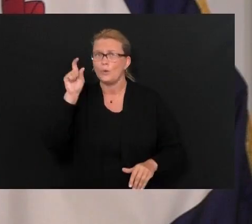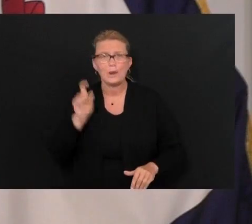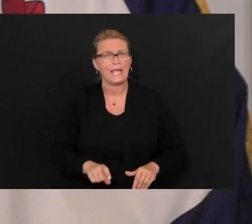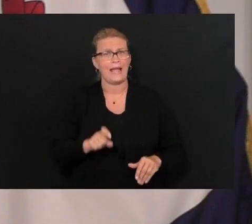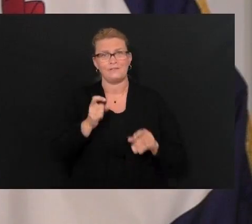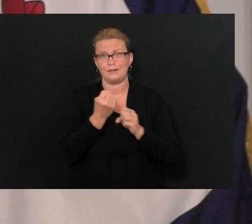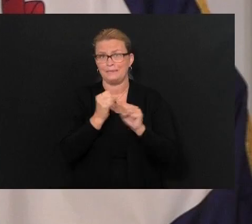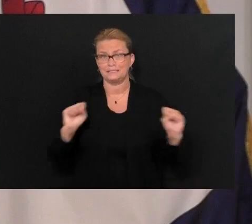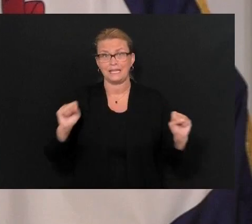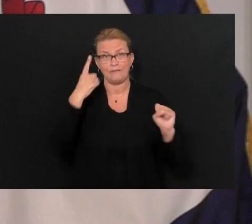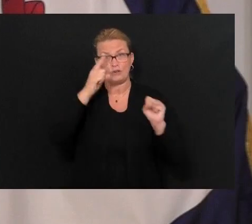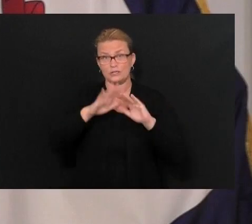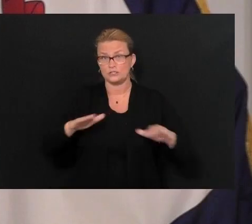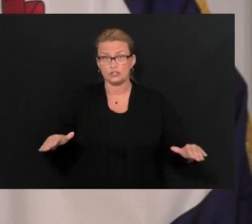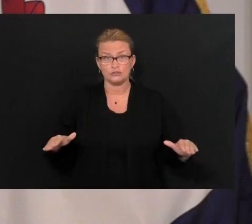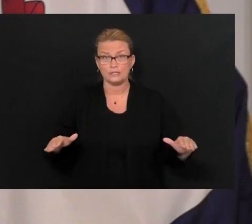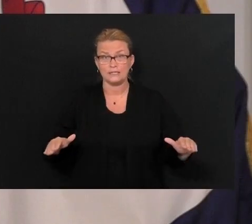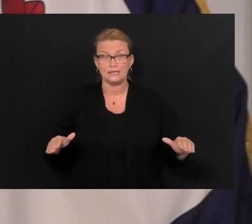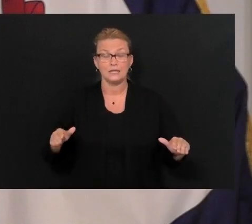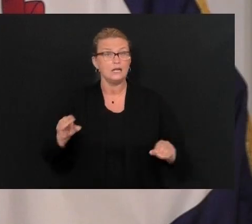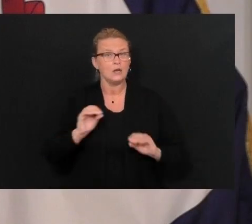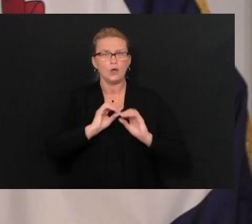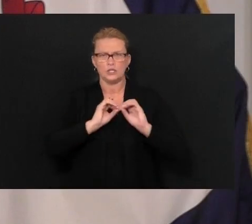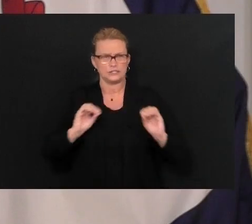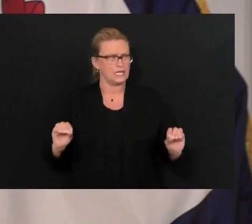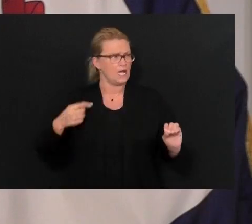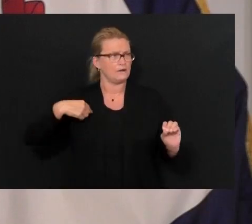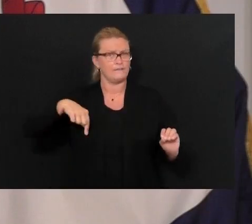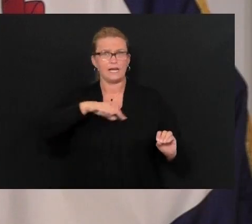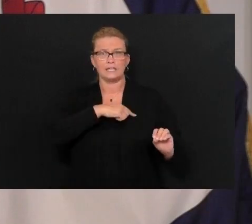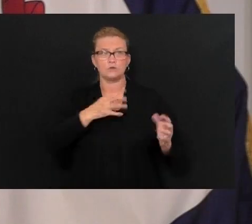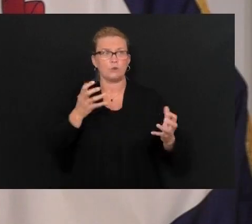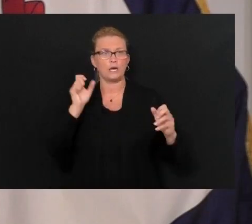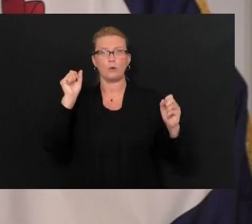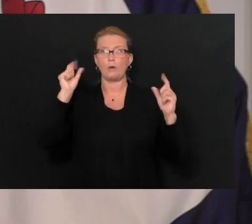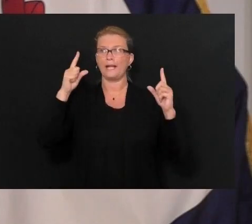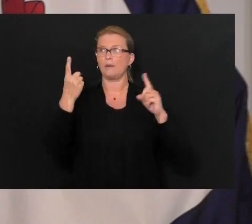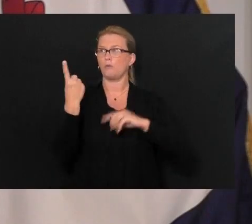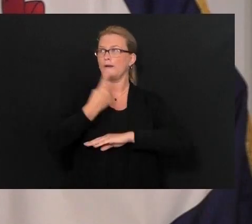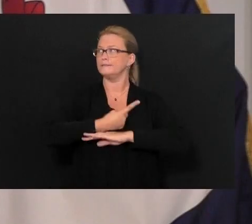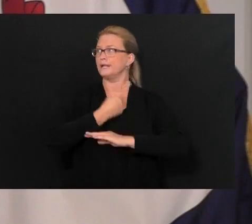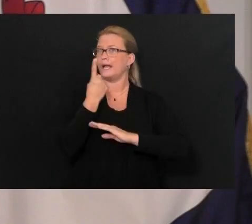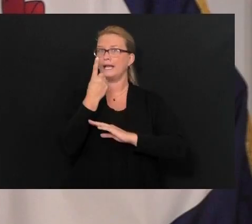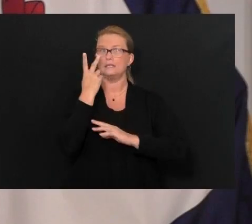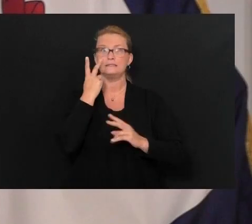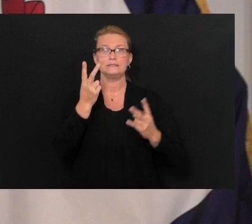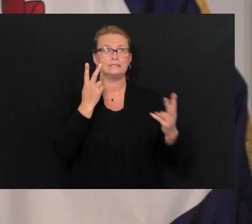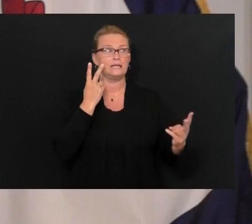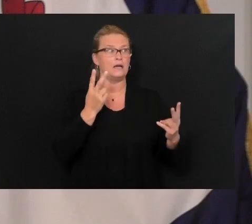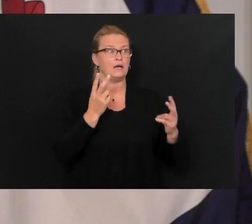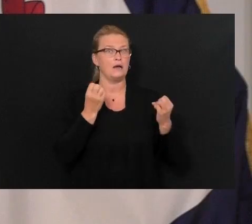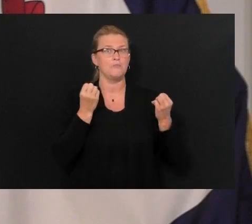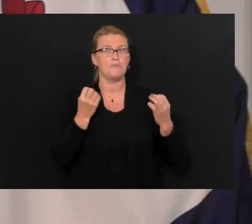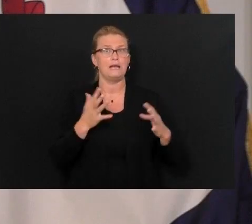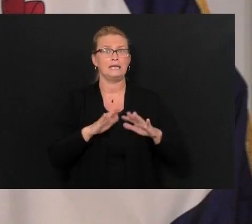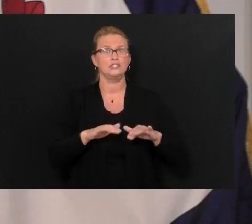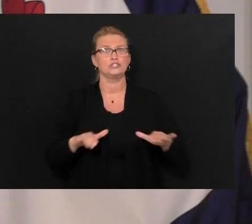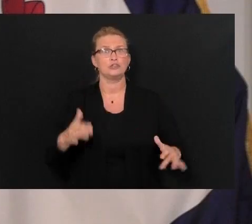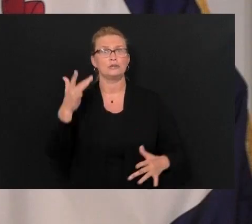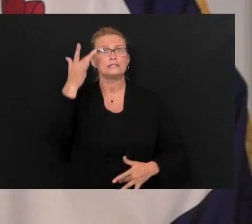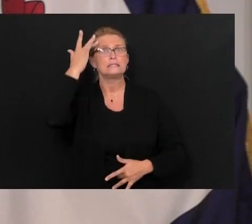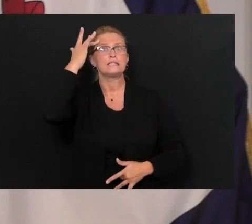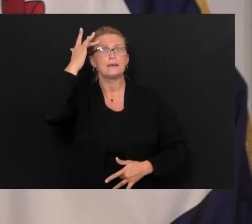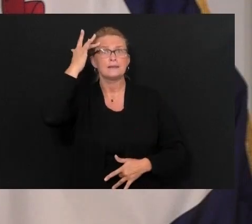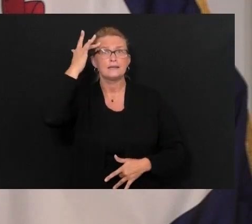safe for our kids. None of us want to awaken to a situation to where we've got a bunch of kids sick and God